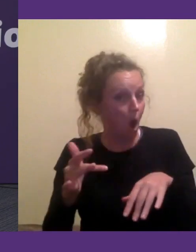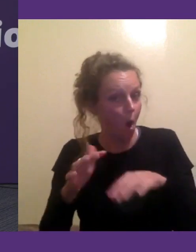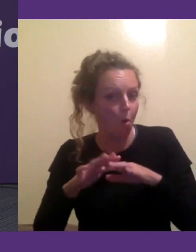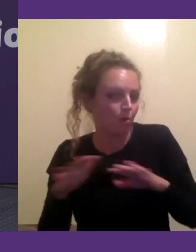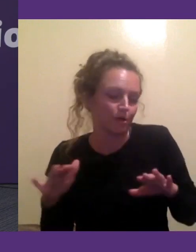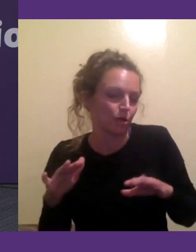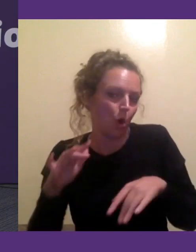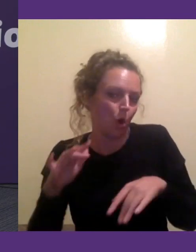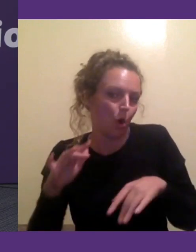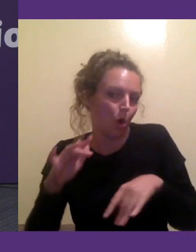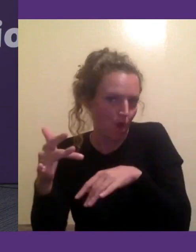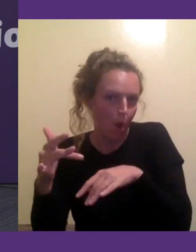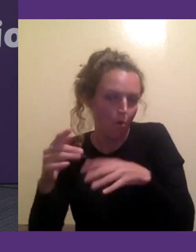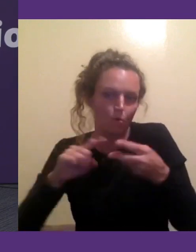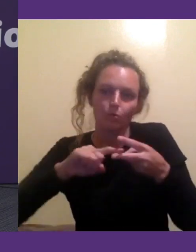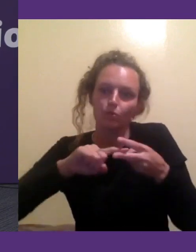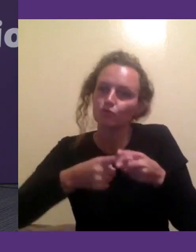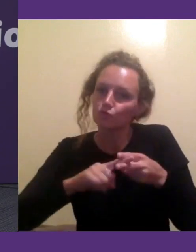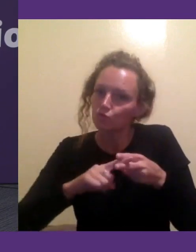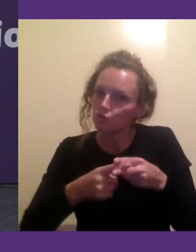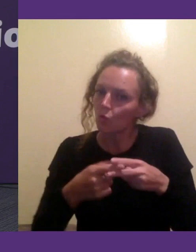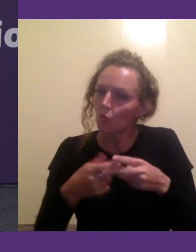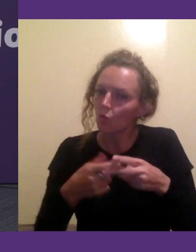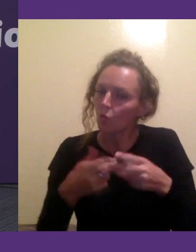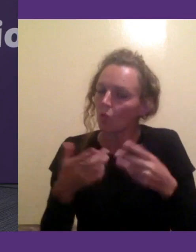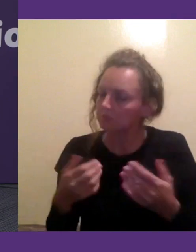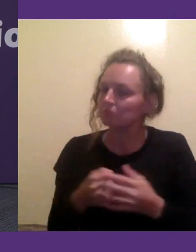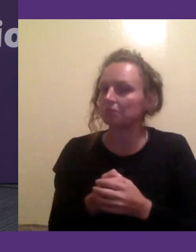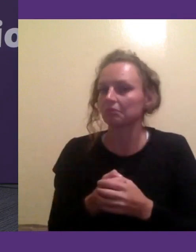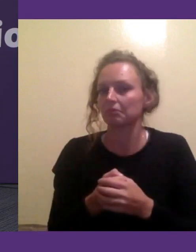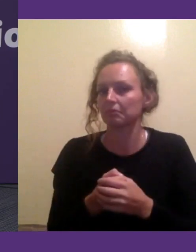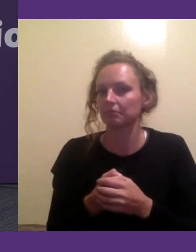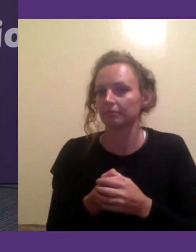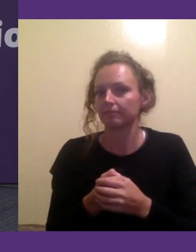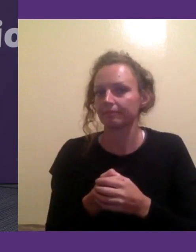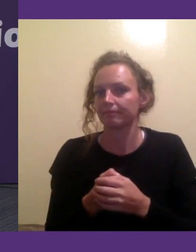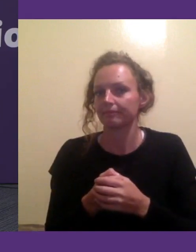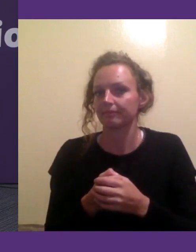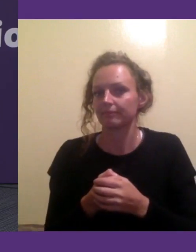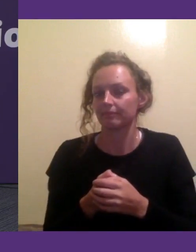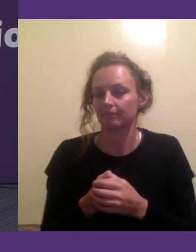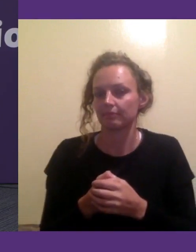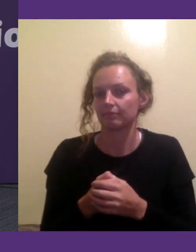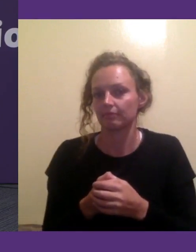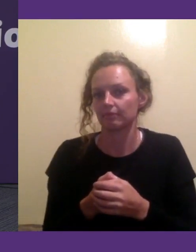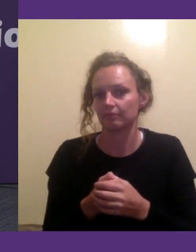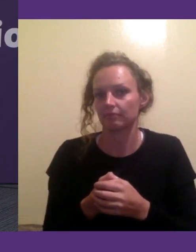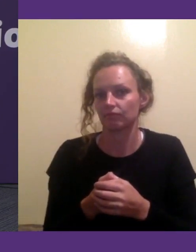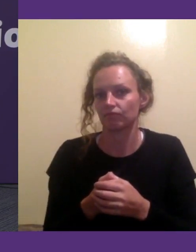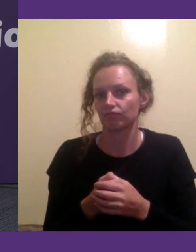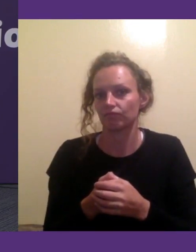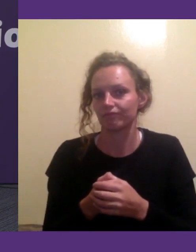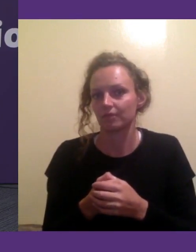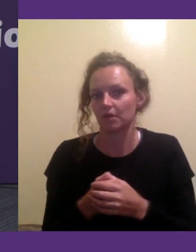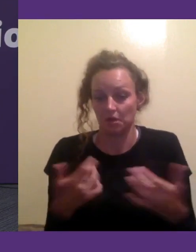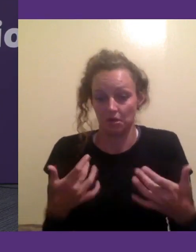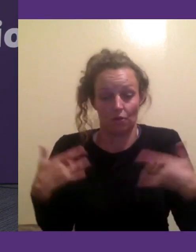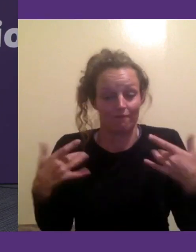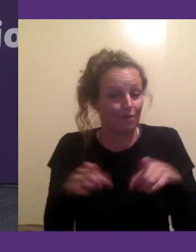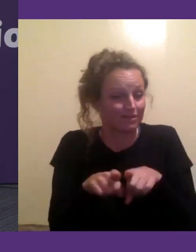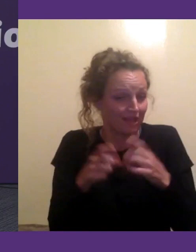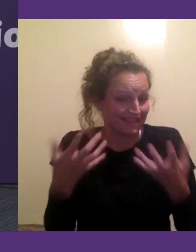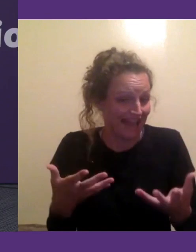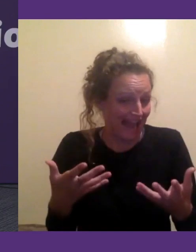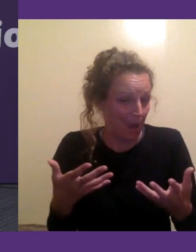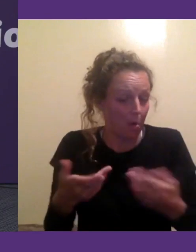mainstream becomes, there's a cutting edge at any particular moment, but the mainstream, that seems to me that's happening quicker anyway. That those because of the machine learning